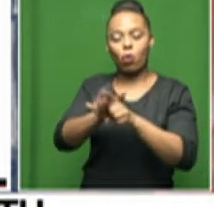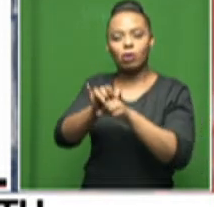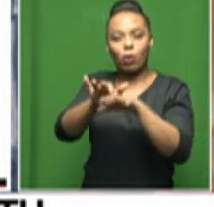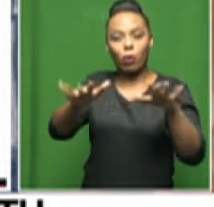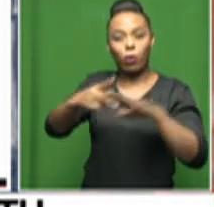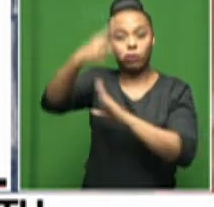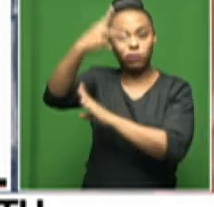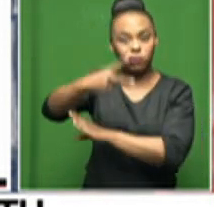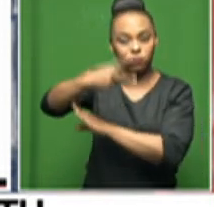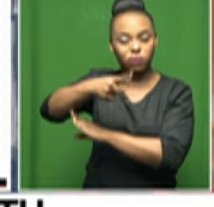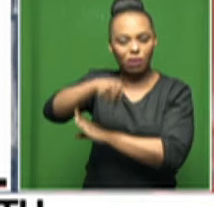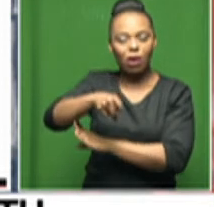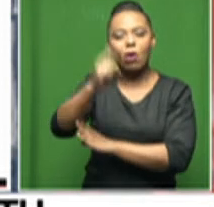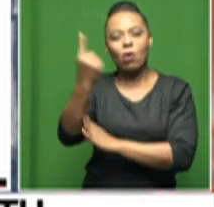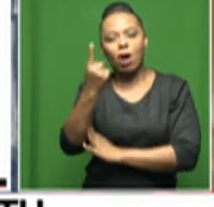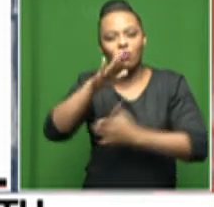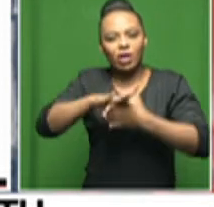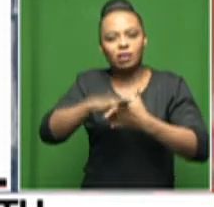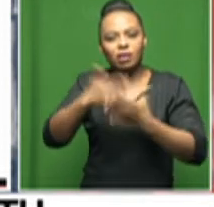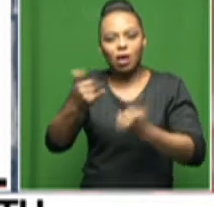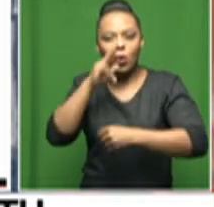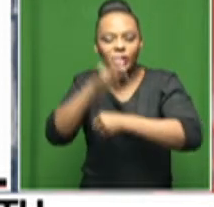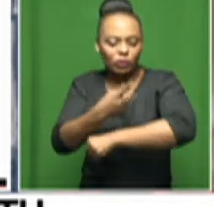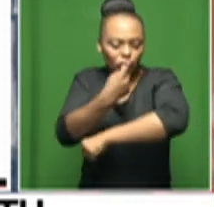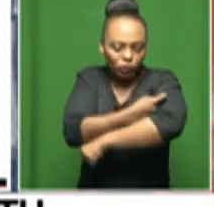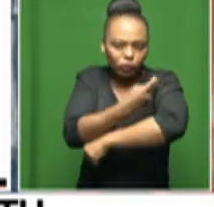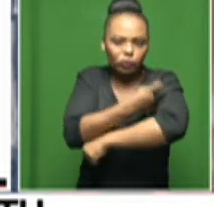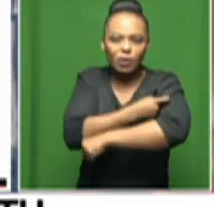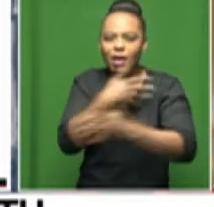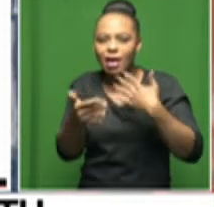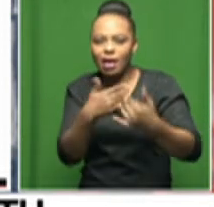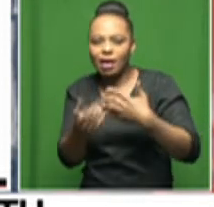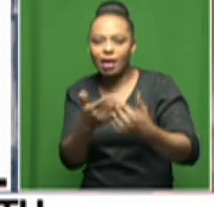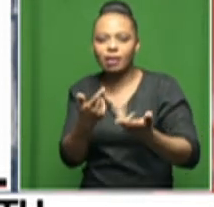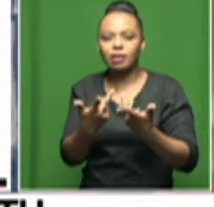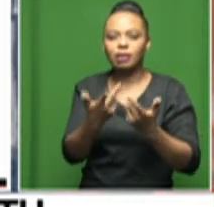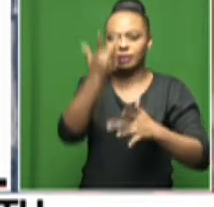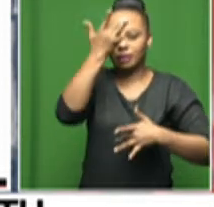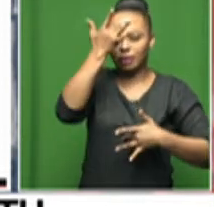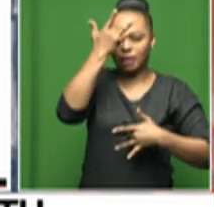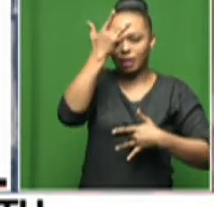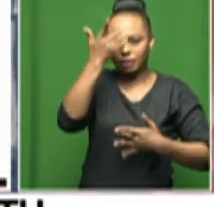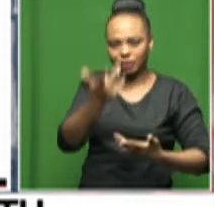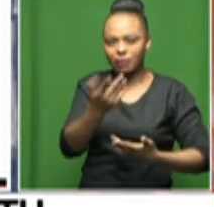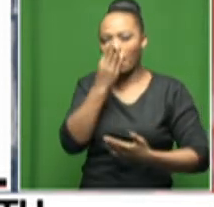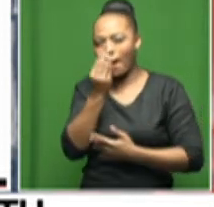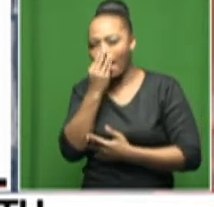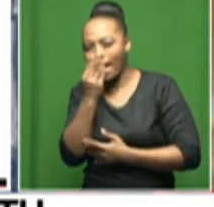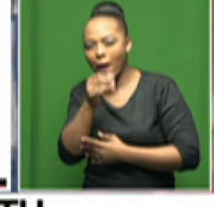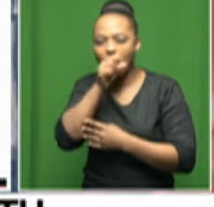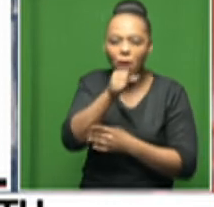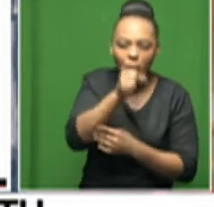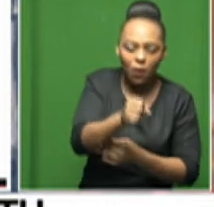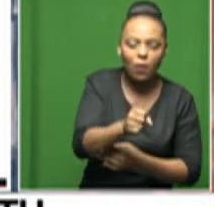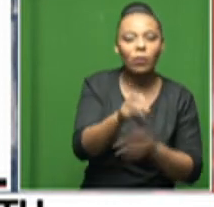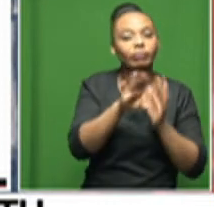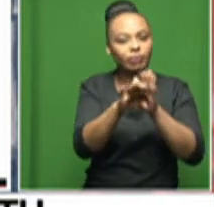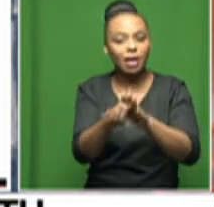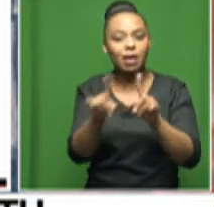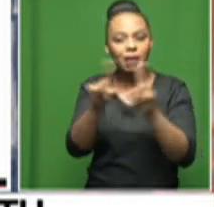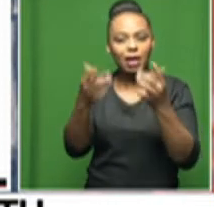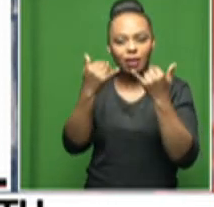one of the reasons why we have to vaccinate annually against seasonal influenza, as an example. But at the same time, I think these results are very